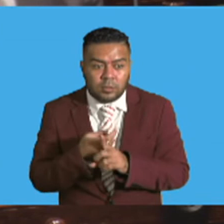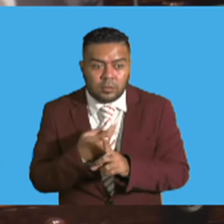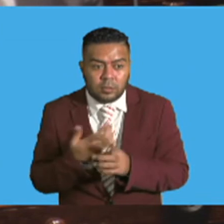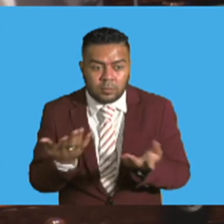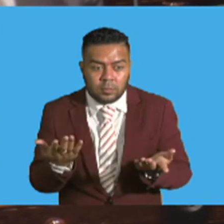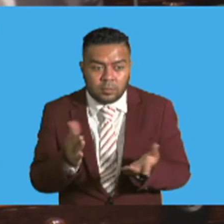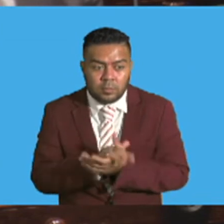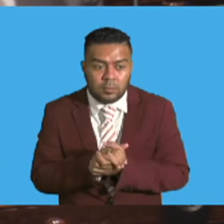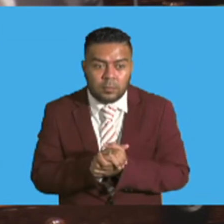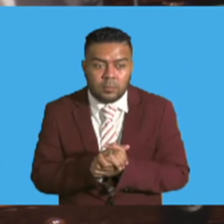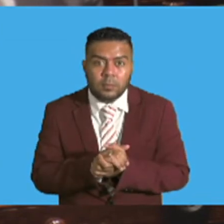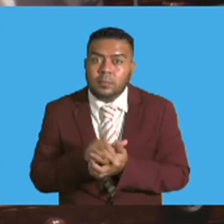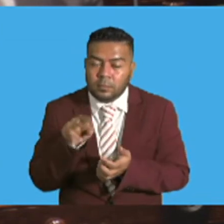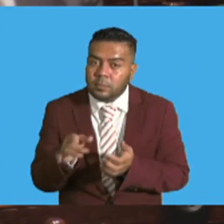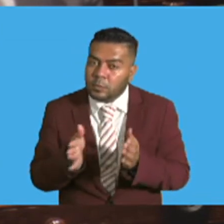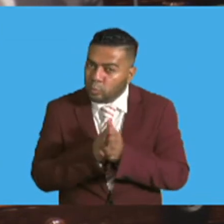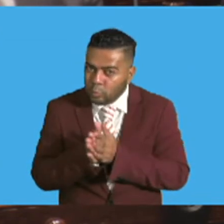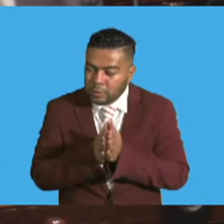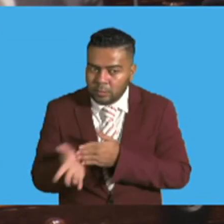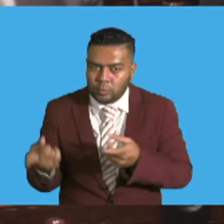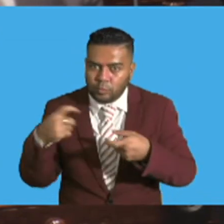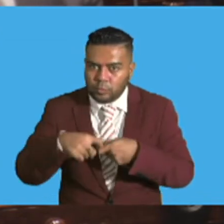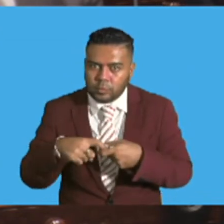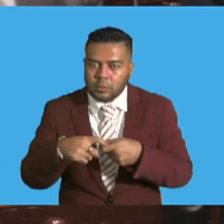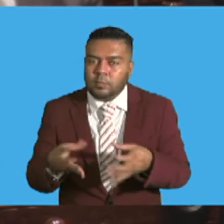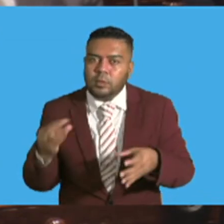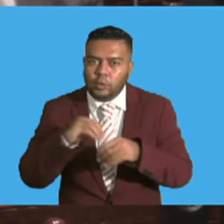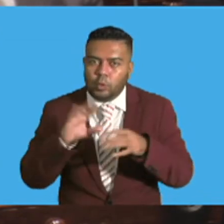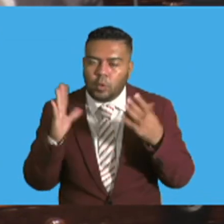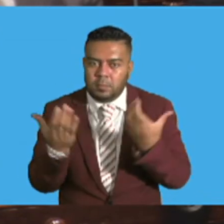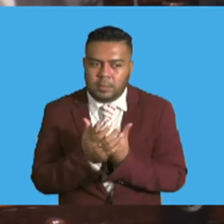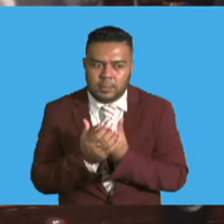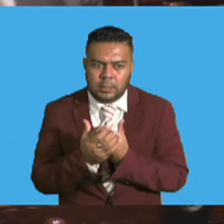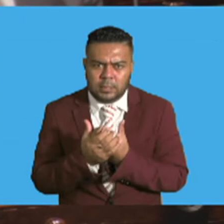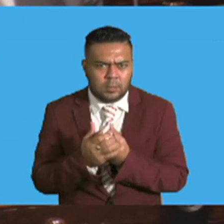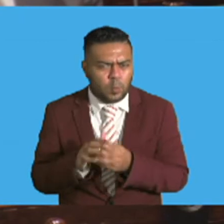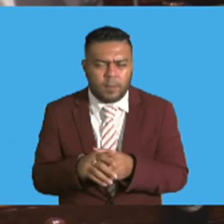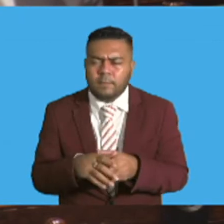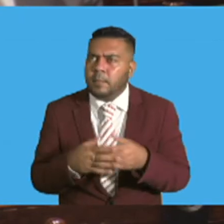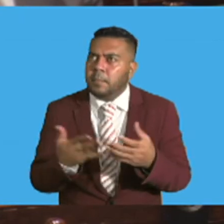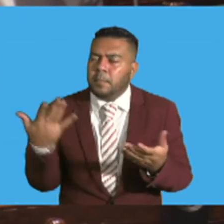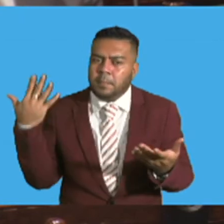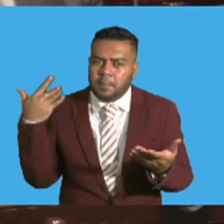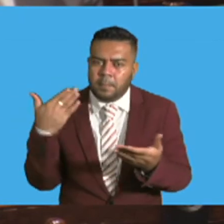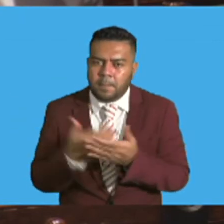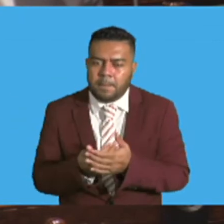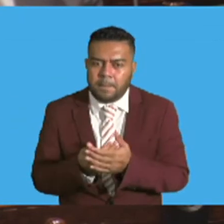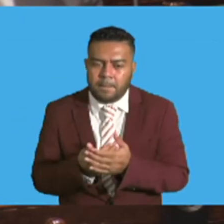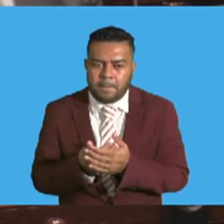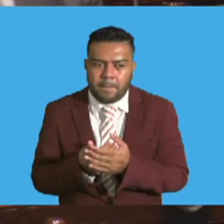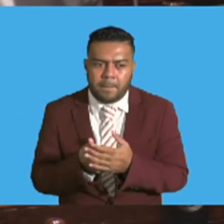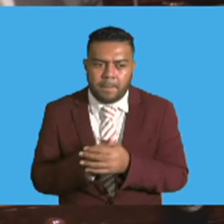really, enthused by his enthusiasm to actually be in this committee. So it's a whole cross-section of people, Mr. Speaker,